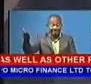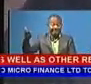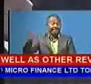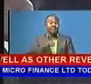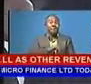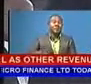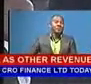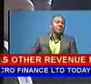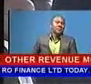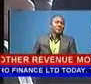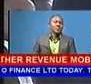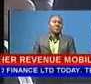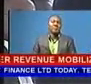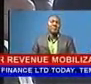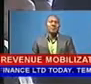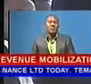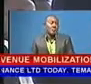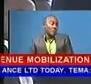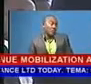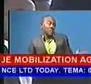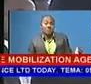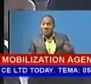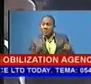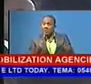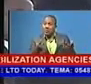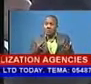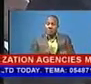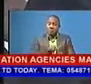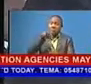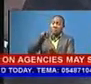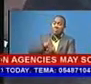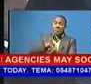a ruling when my learned senior tried to even tender